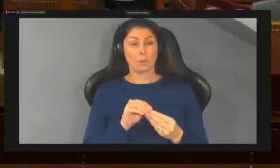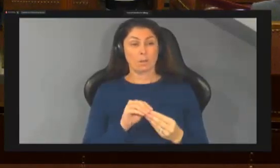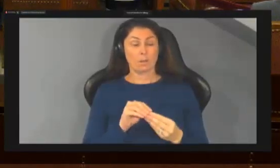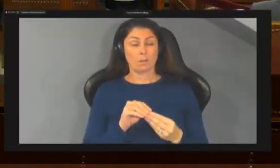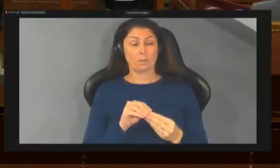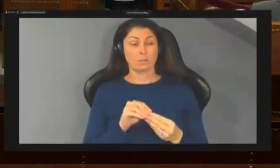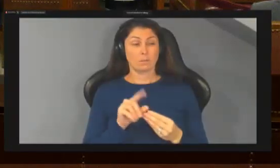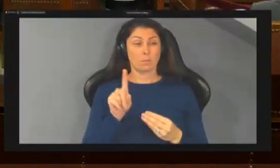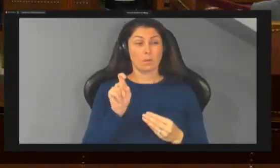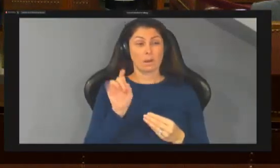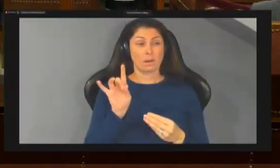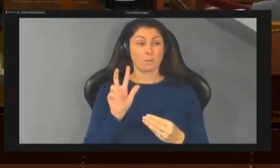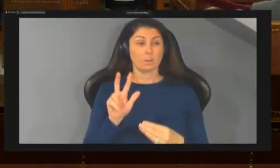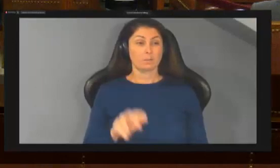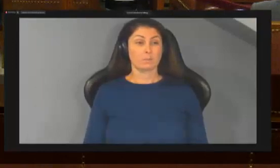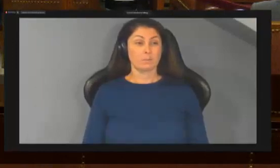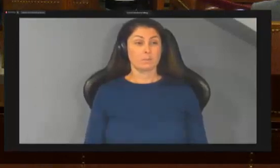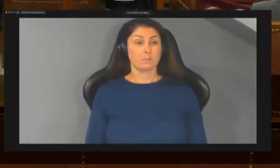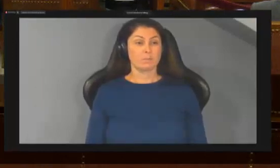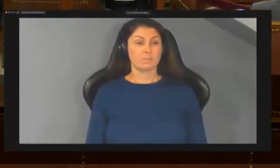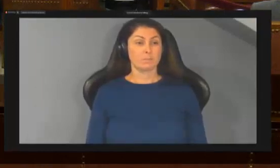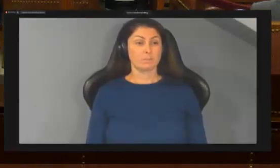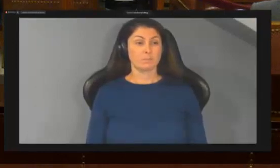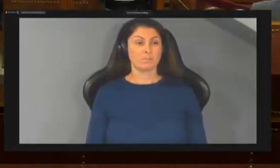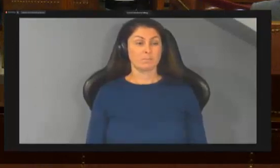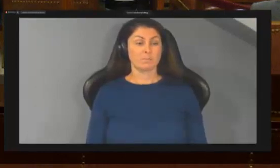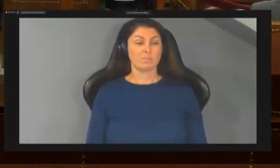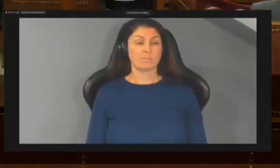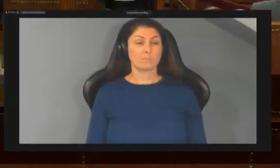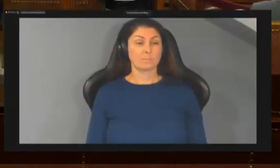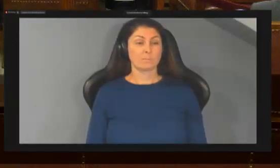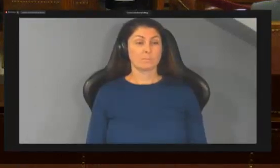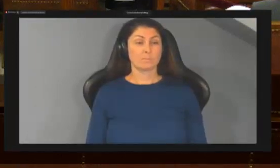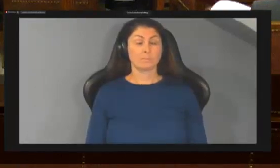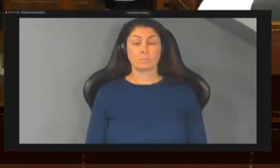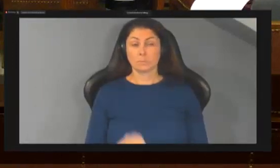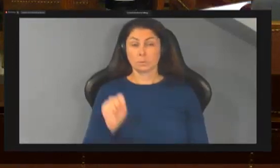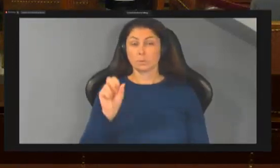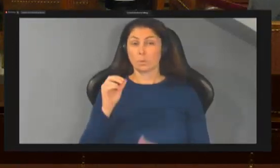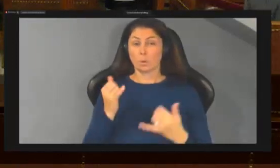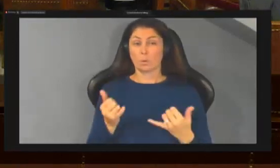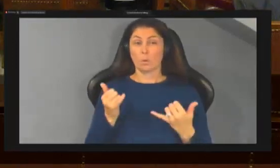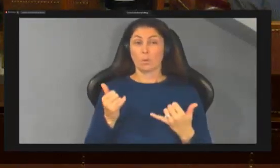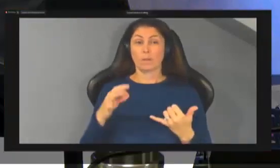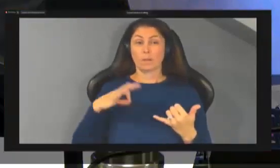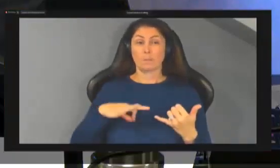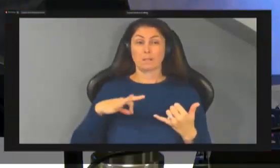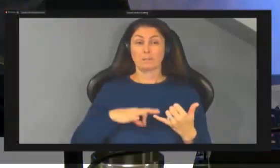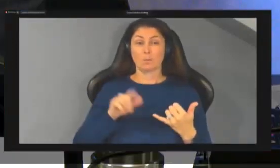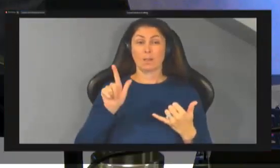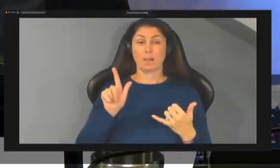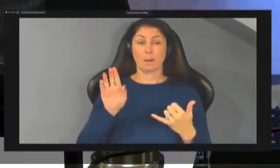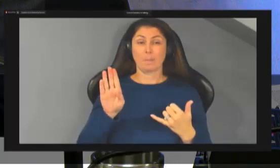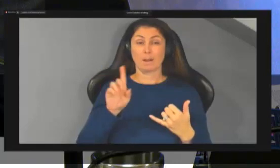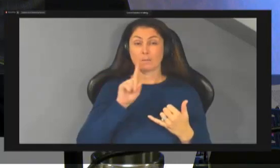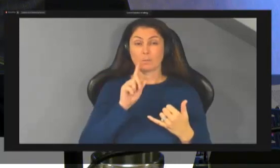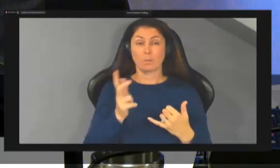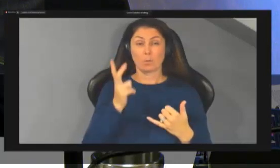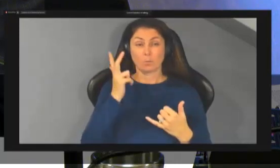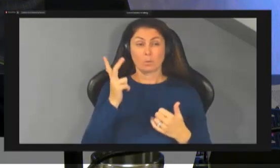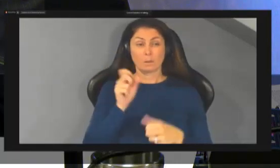know, 183, right? So currently in the Pittsburgh land bank, there are actually three